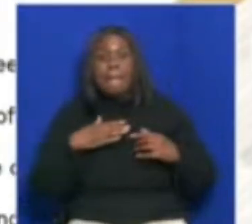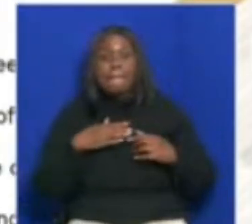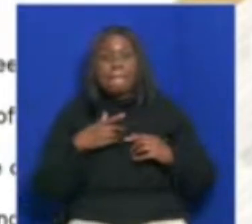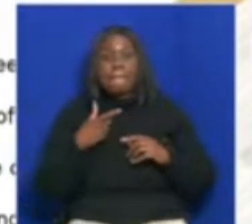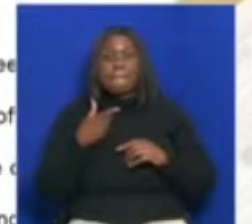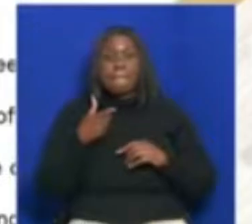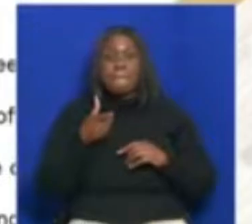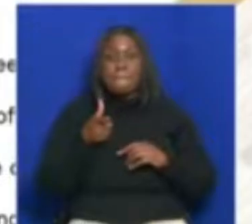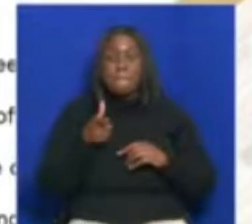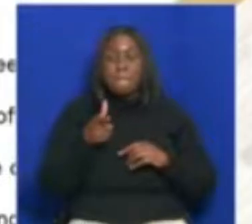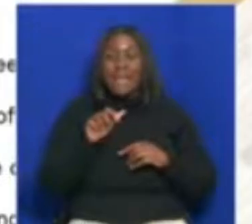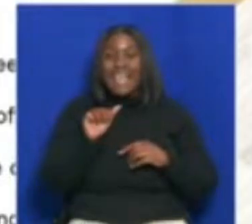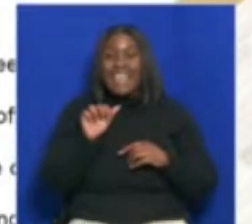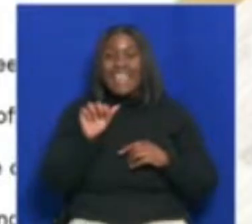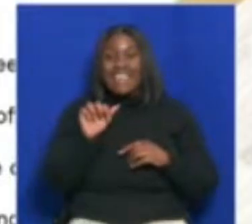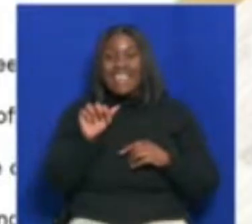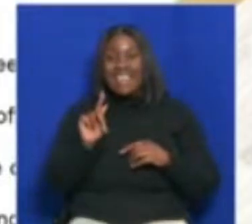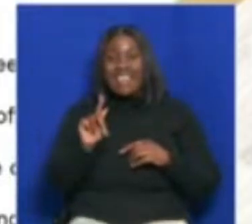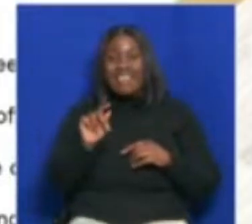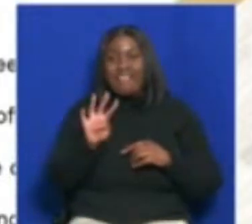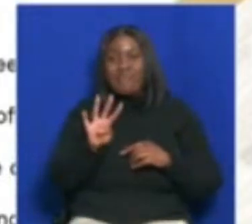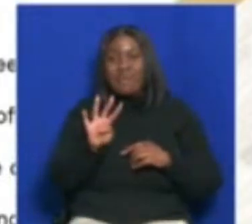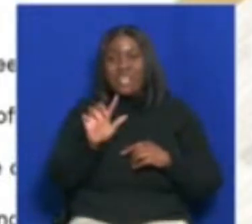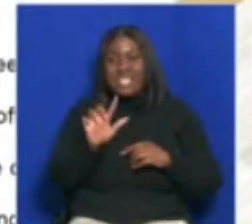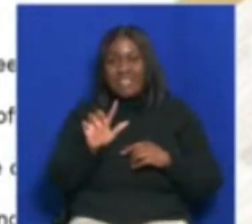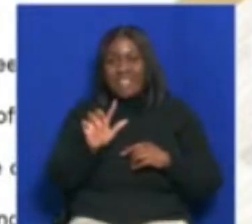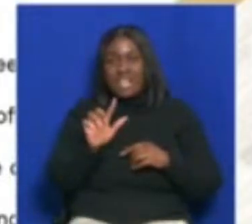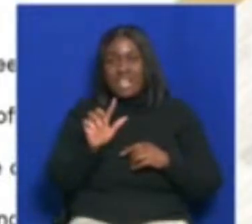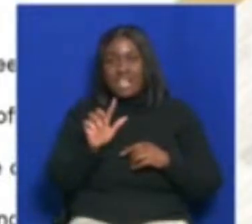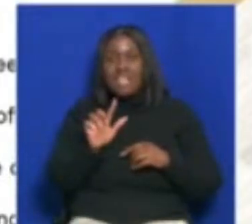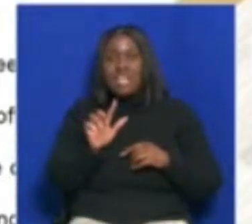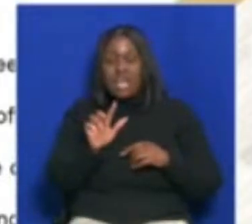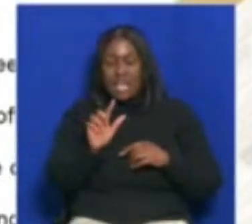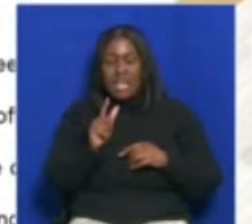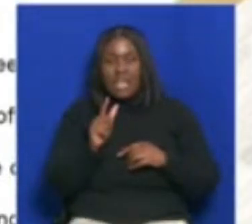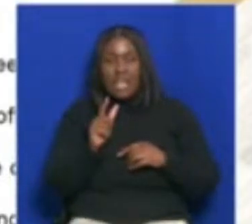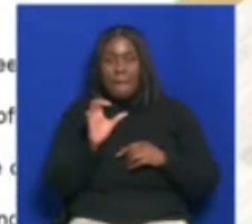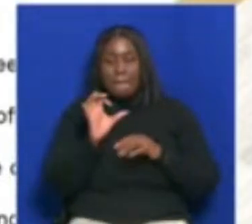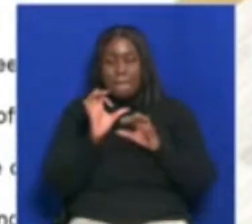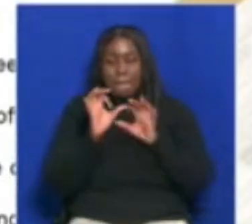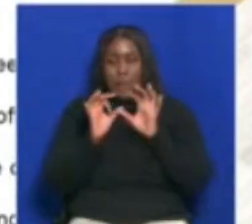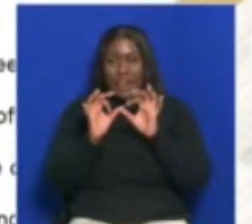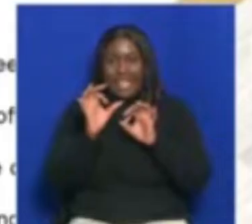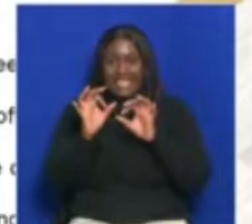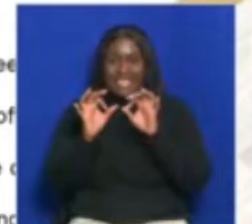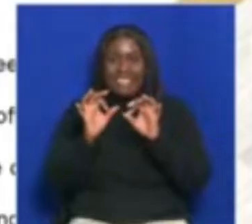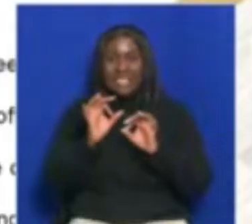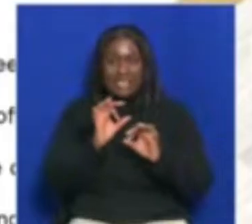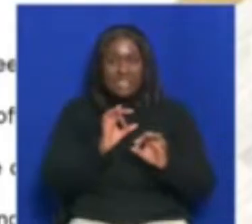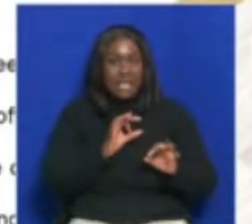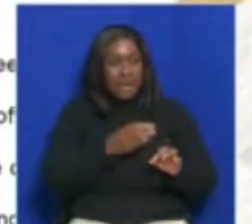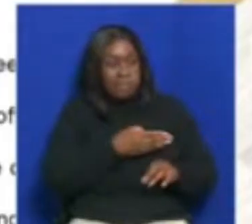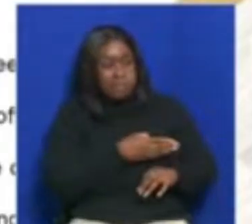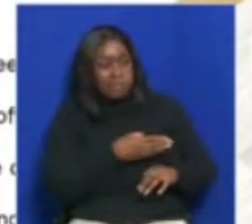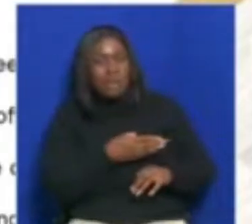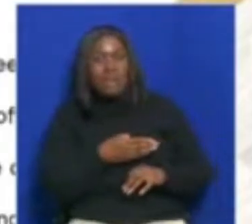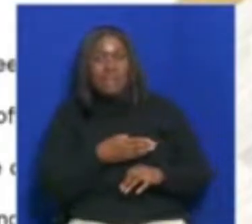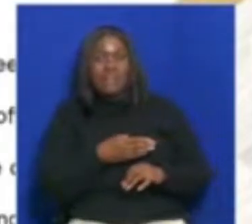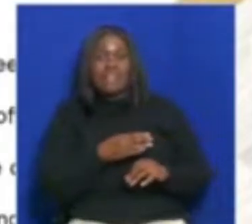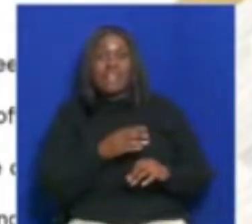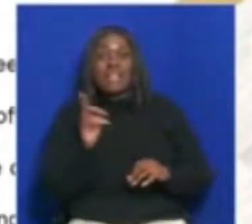AK-7 bullet from the property of Bevan Loftus. The task team arrested Gregory